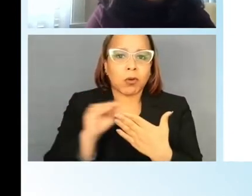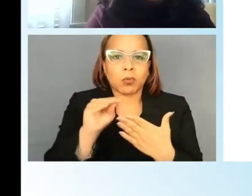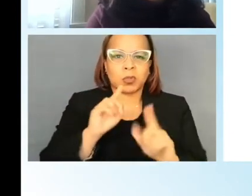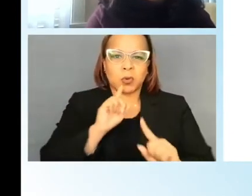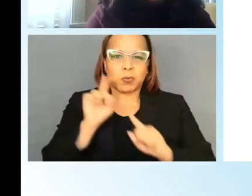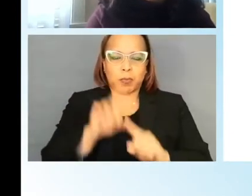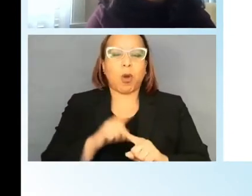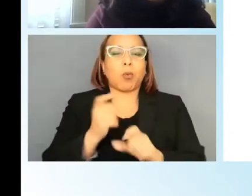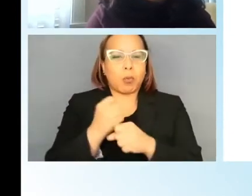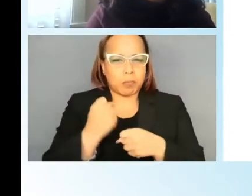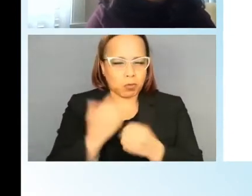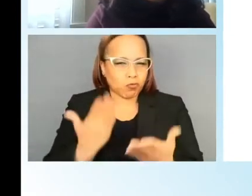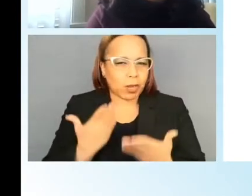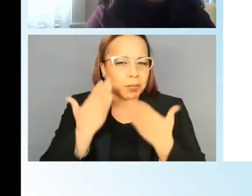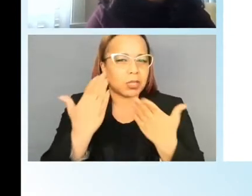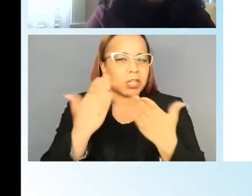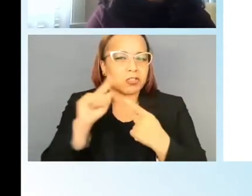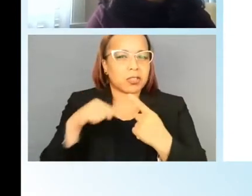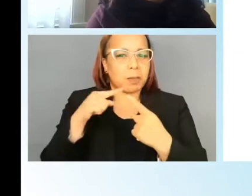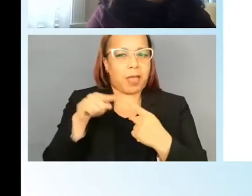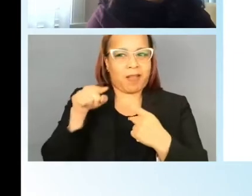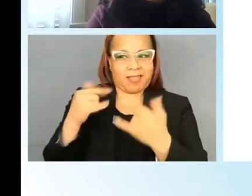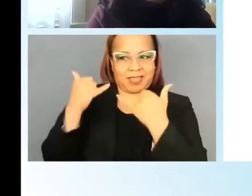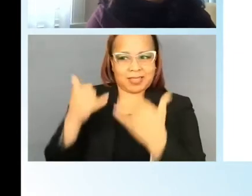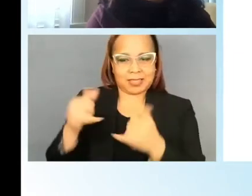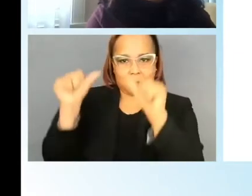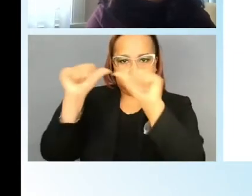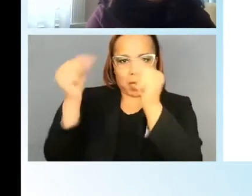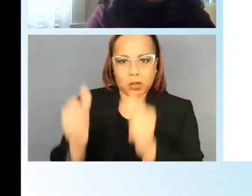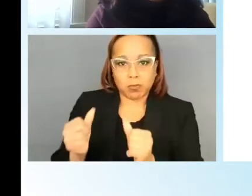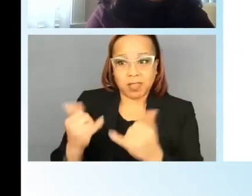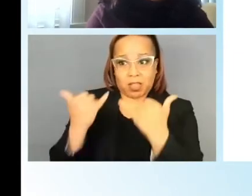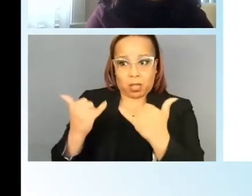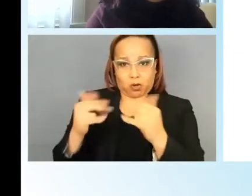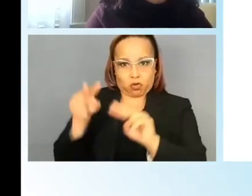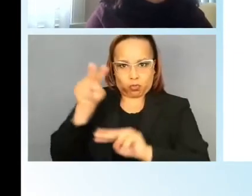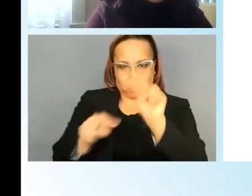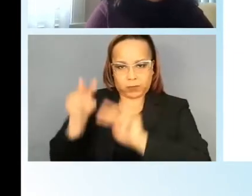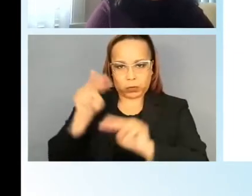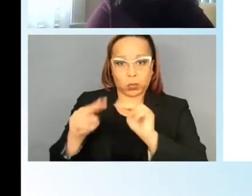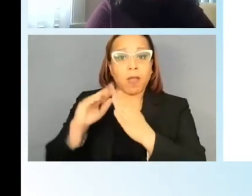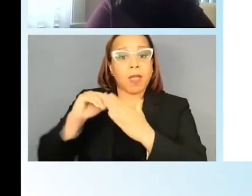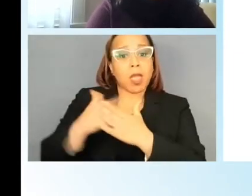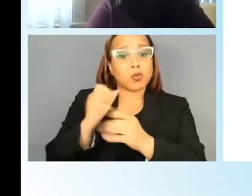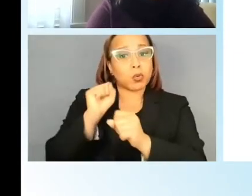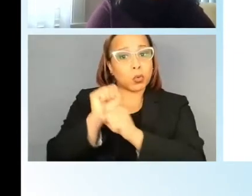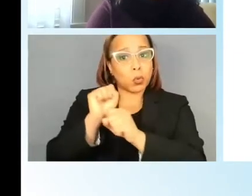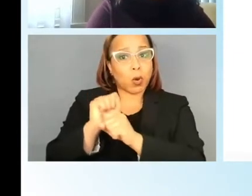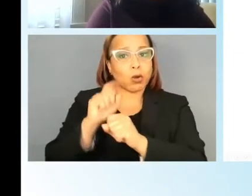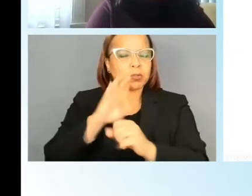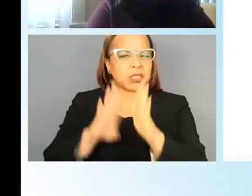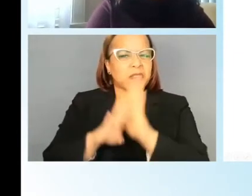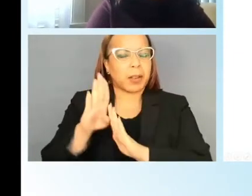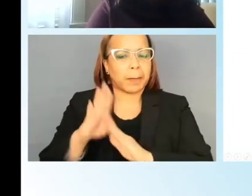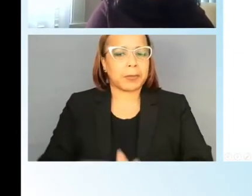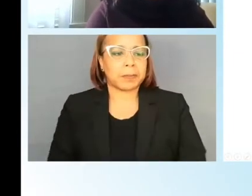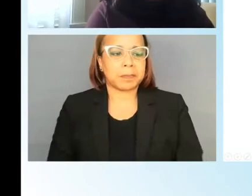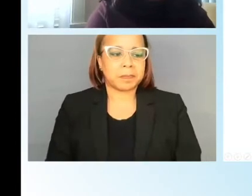make recommendations about the existing monuments under review and new work to be developed.